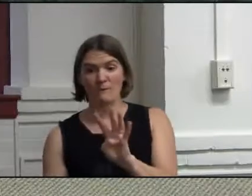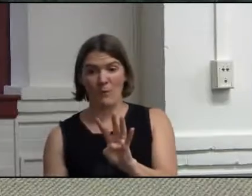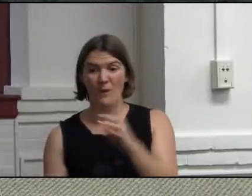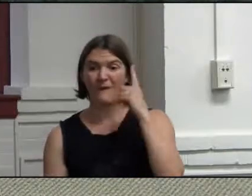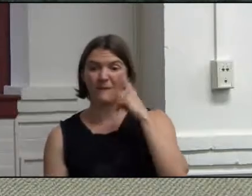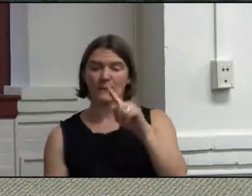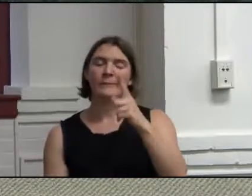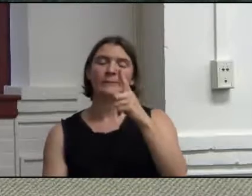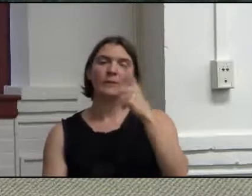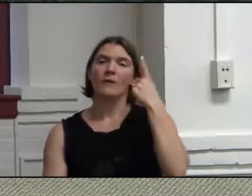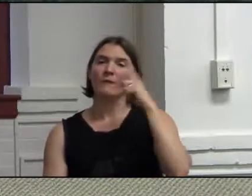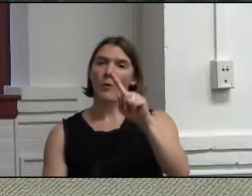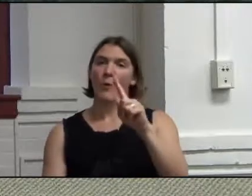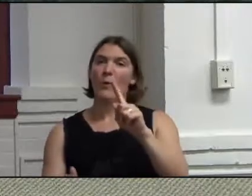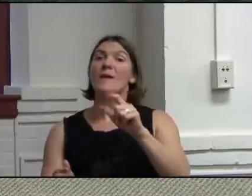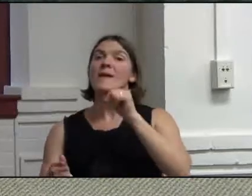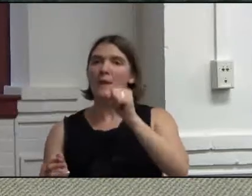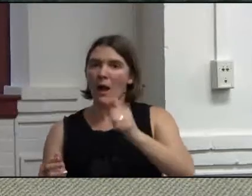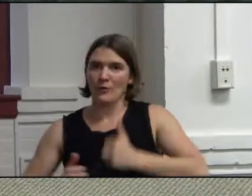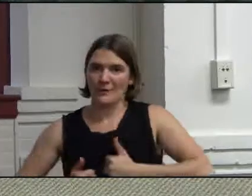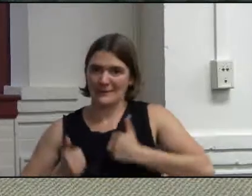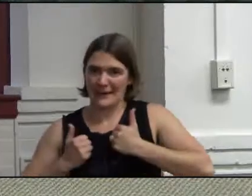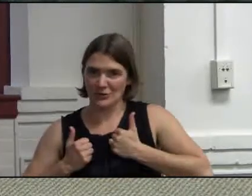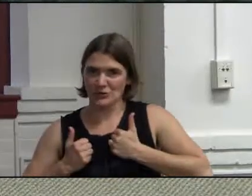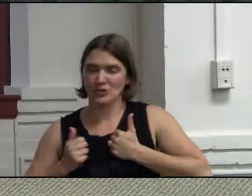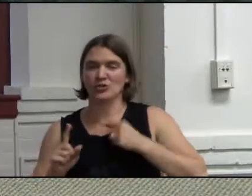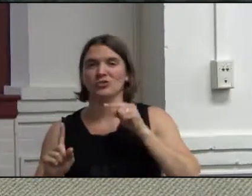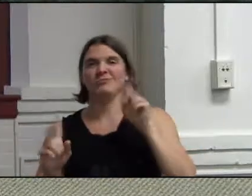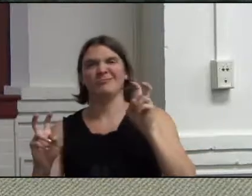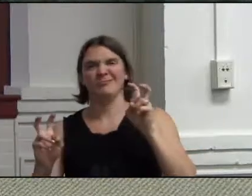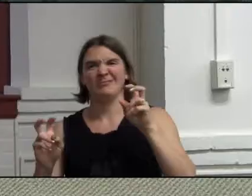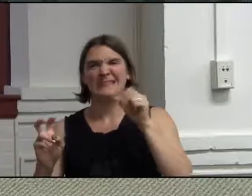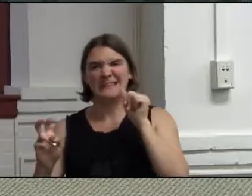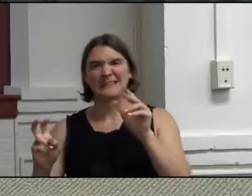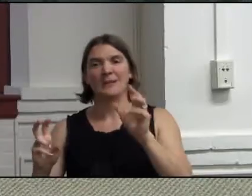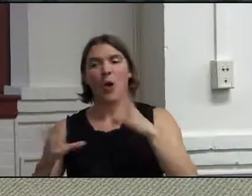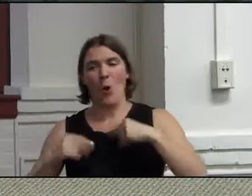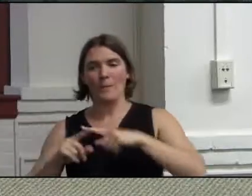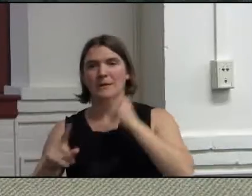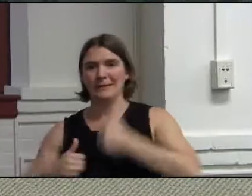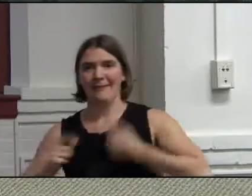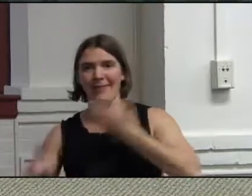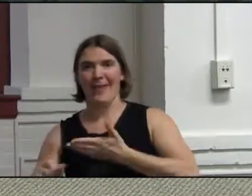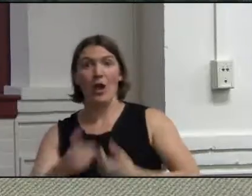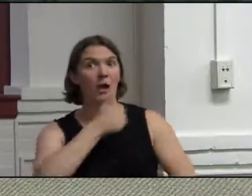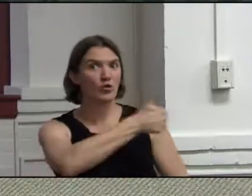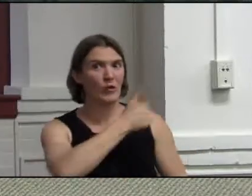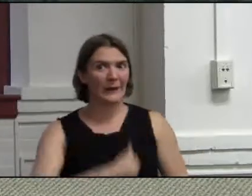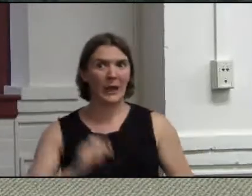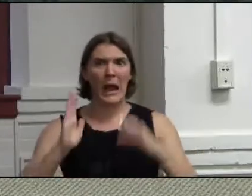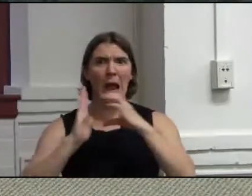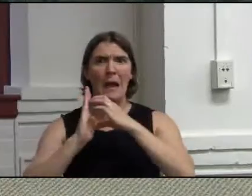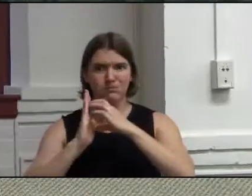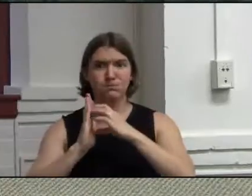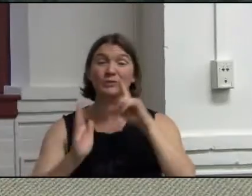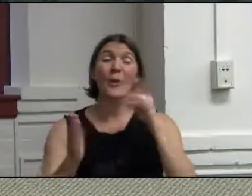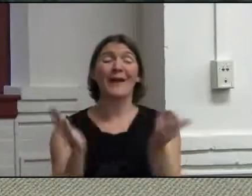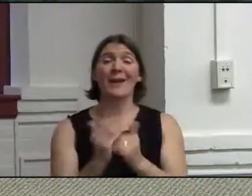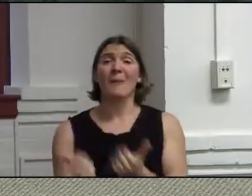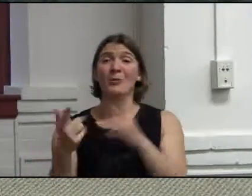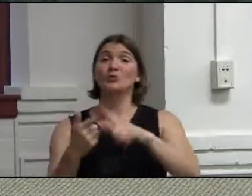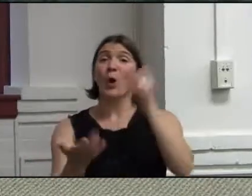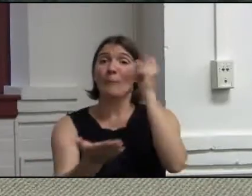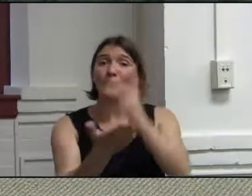1.5144 per $100 of assessed valuation for non-residential properties. That was amazing. As we have a motion to approve